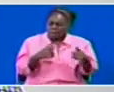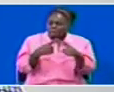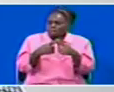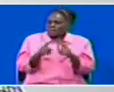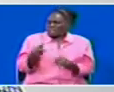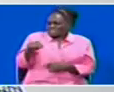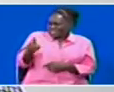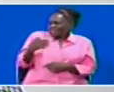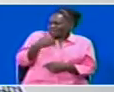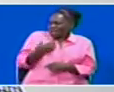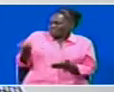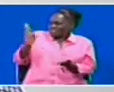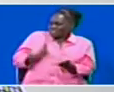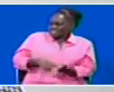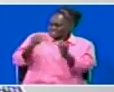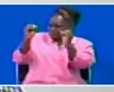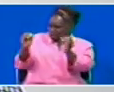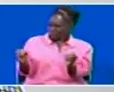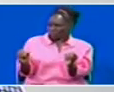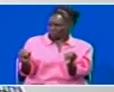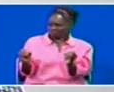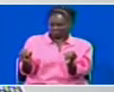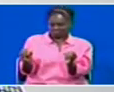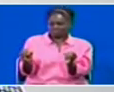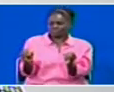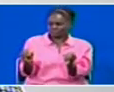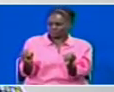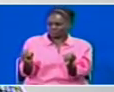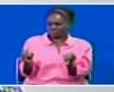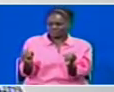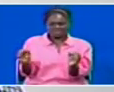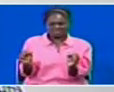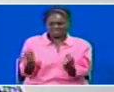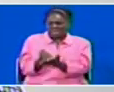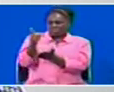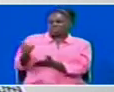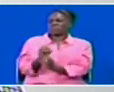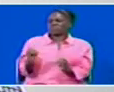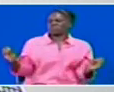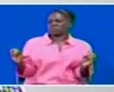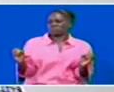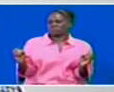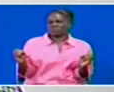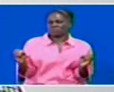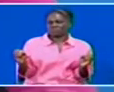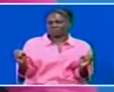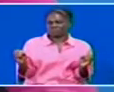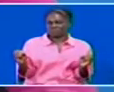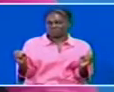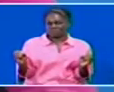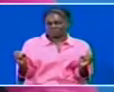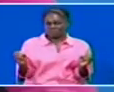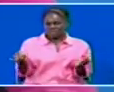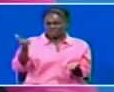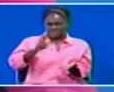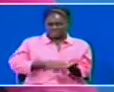long as they don't have that vote, then they won't be of help to you on August 8th. Yeah, but it's one thing to get